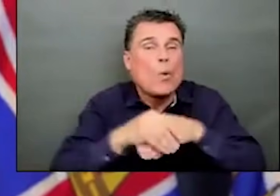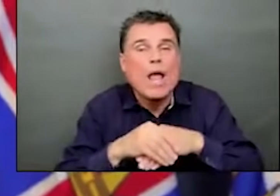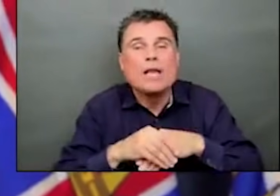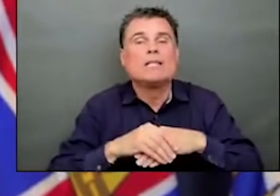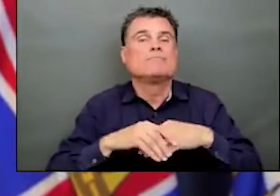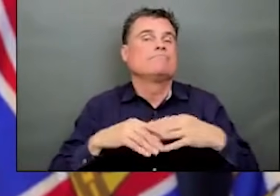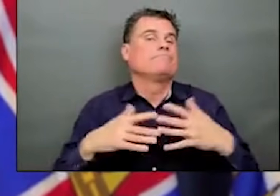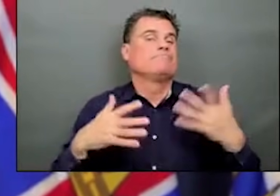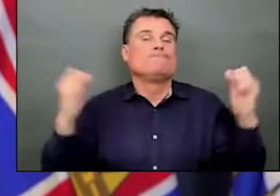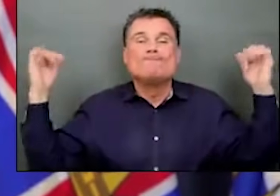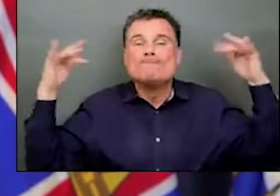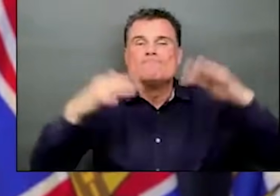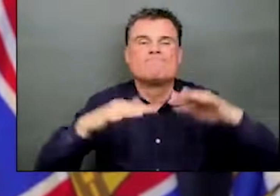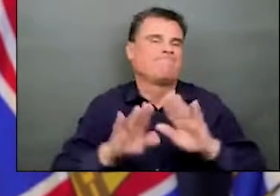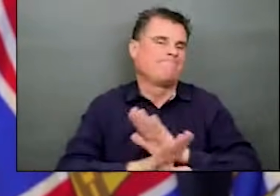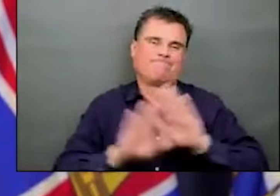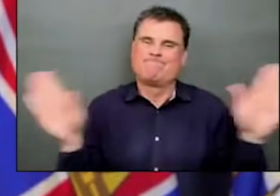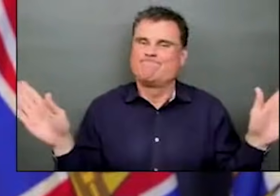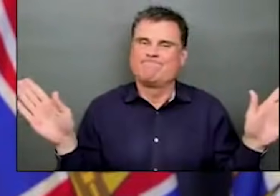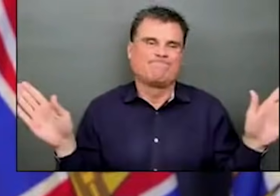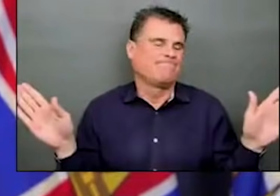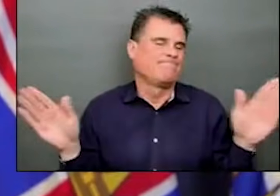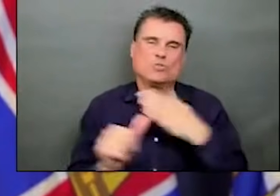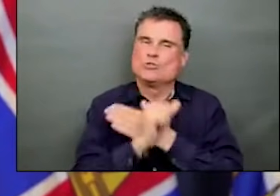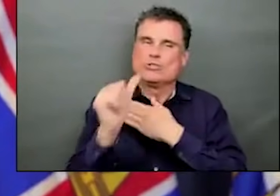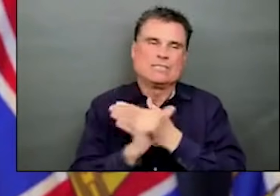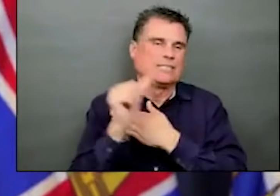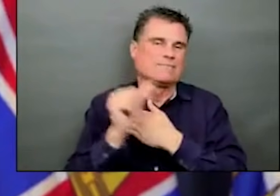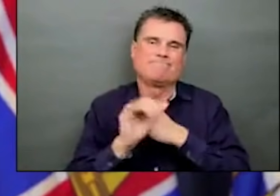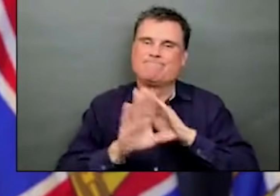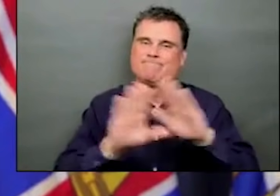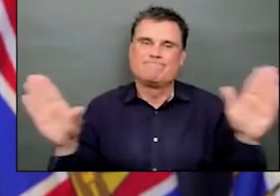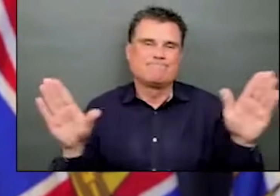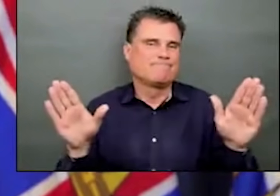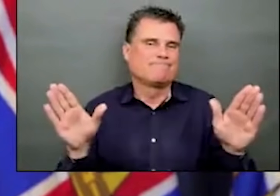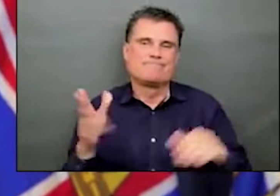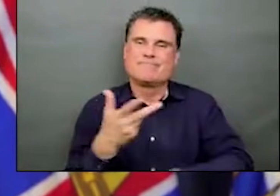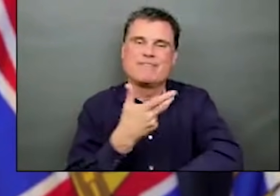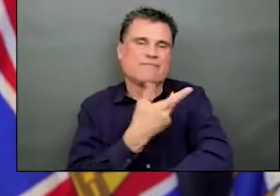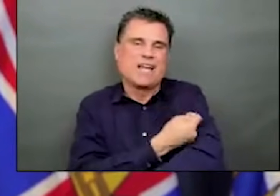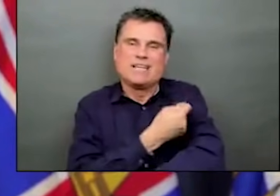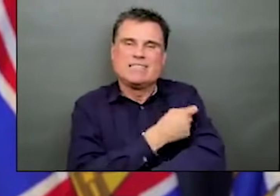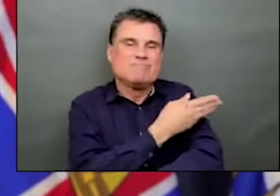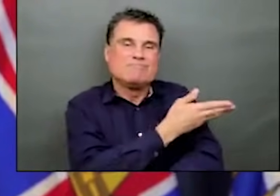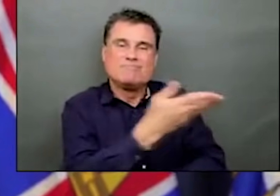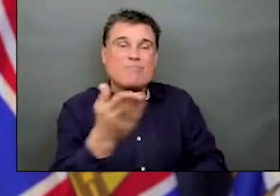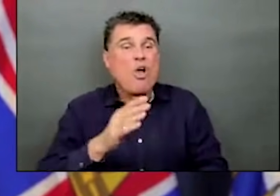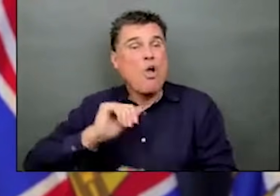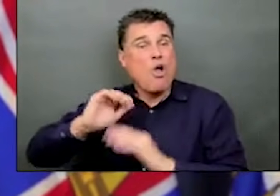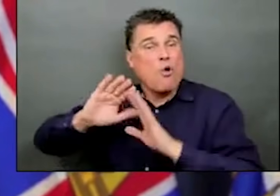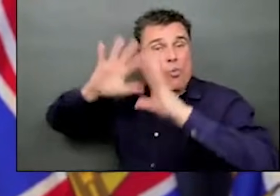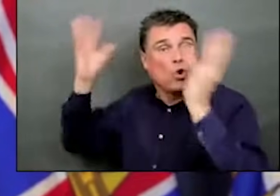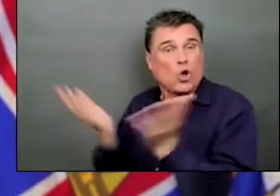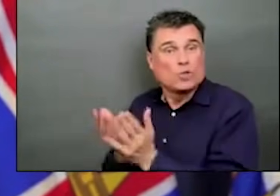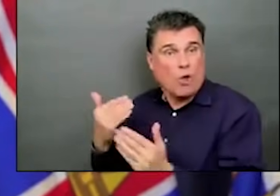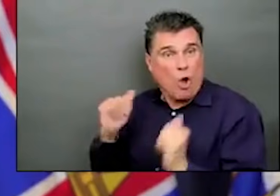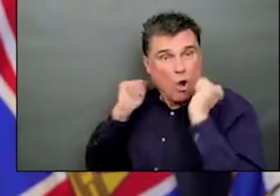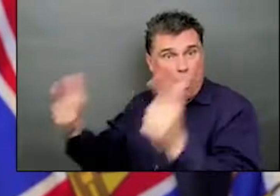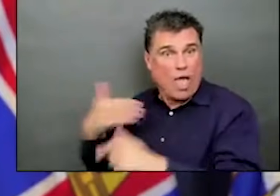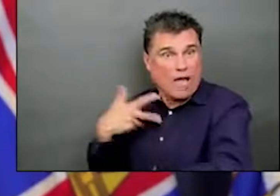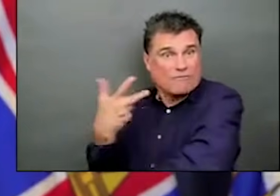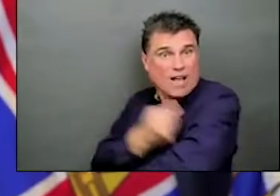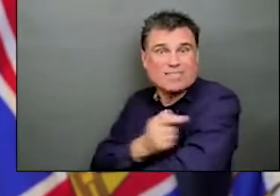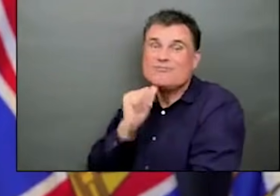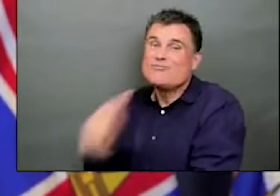be dangerous because we know that a vaccine is not available equally to countries around the world. And we've said this from the beginning,